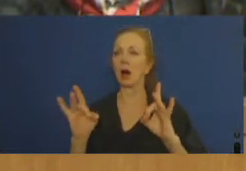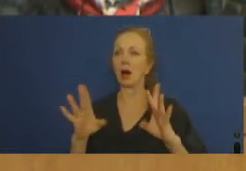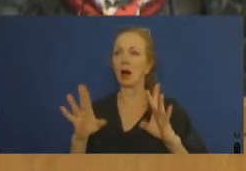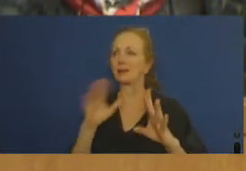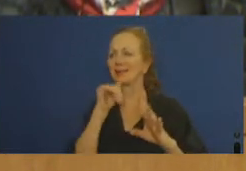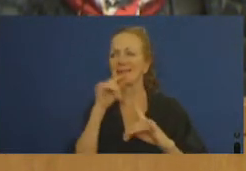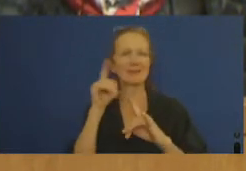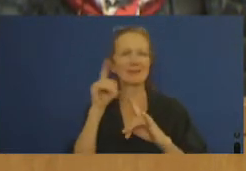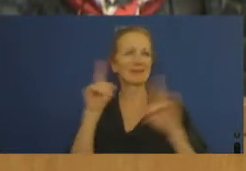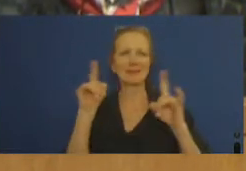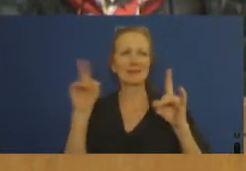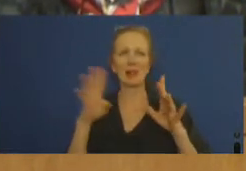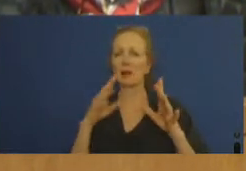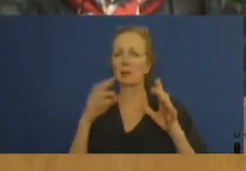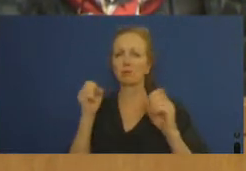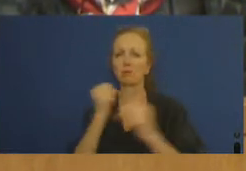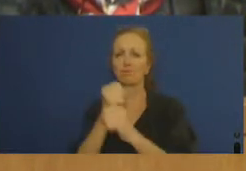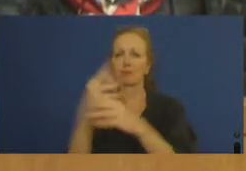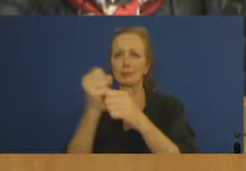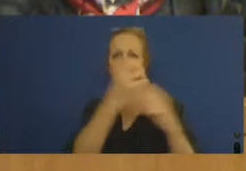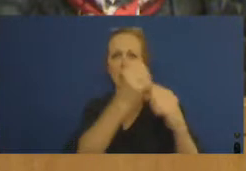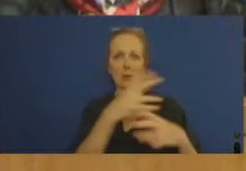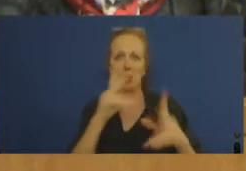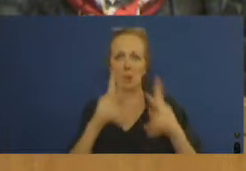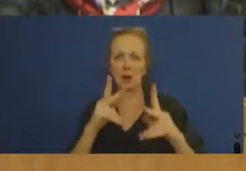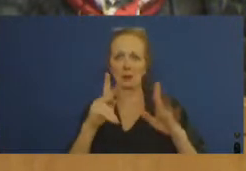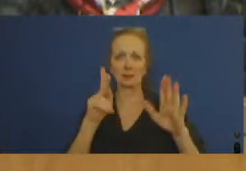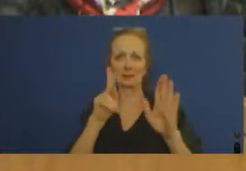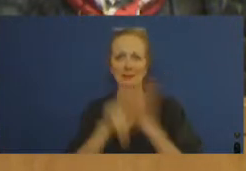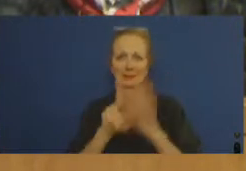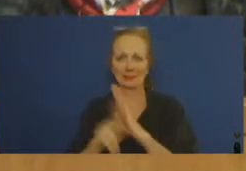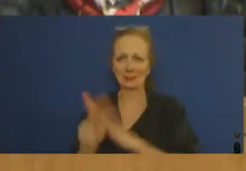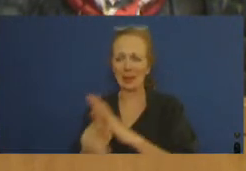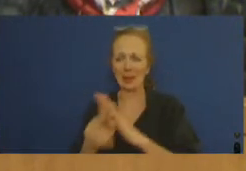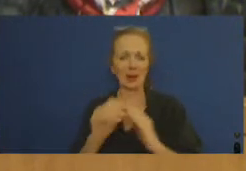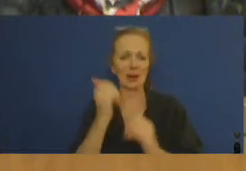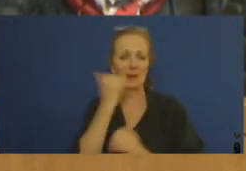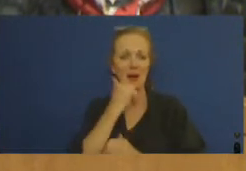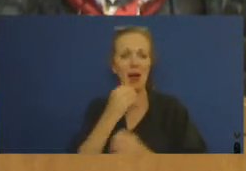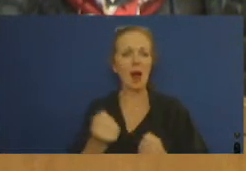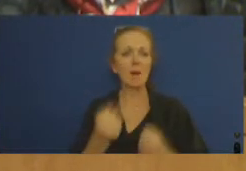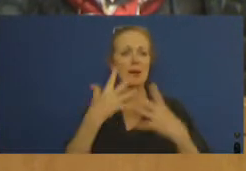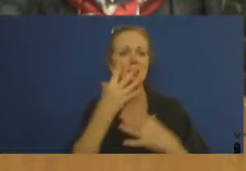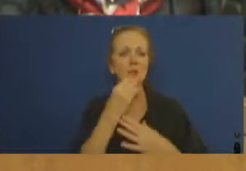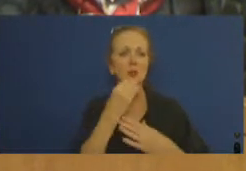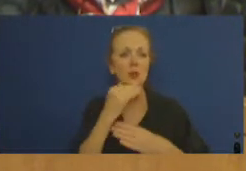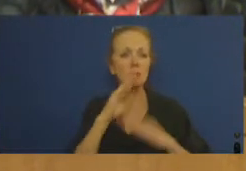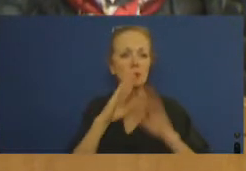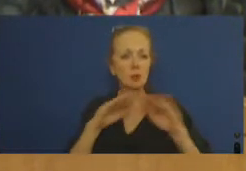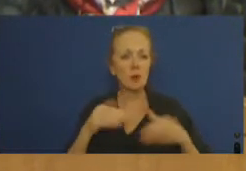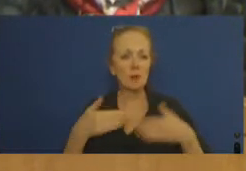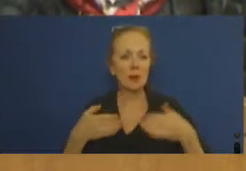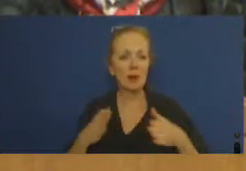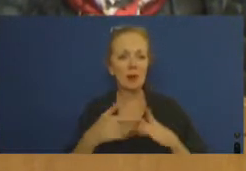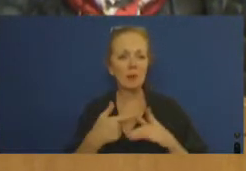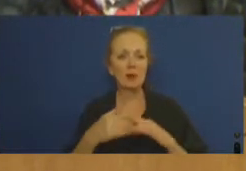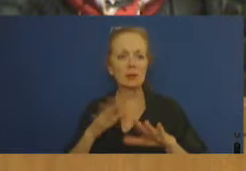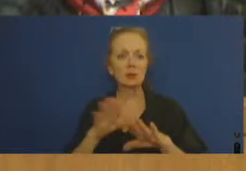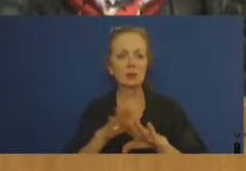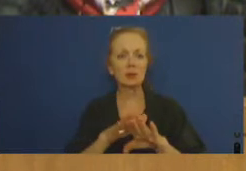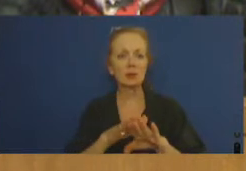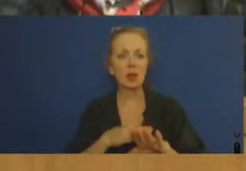of civilians are occurring every day. How many Jewish children would we allow to be slowly starved to